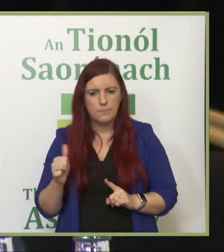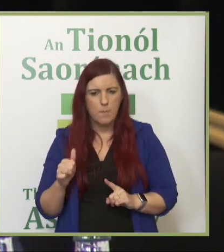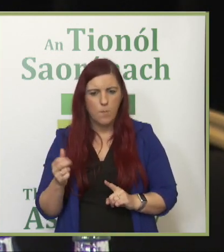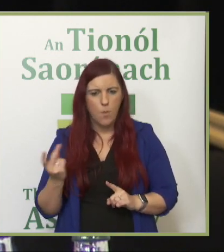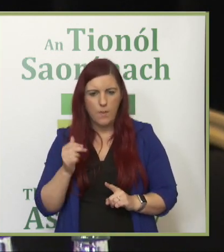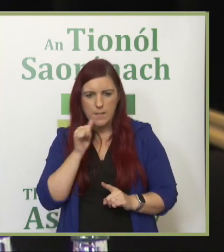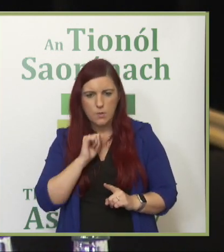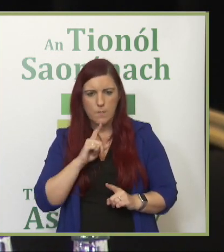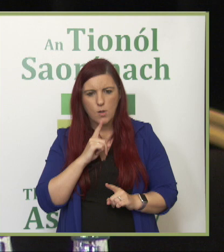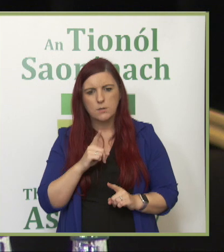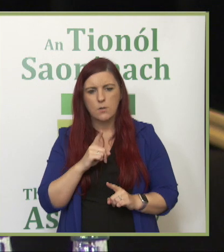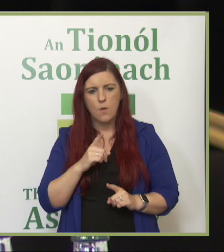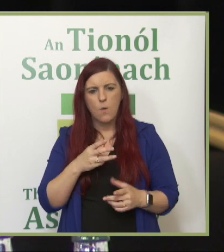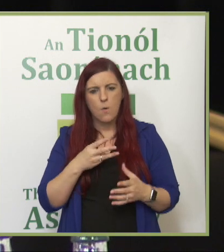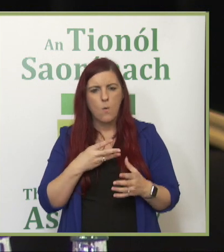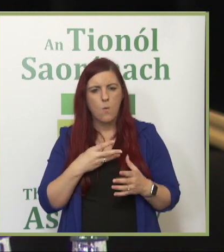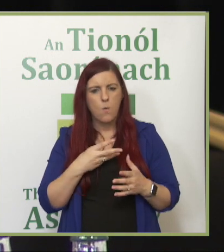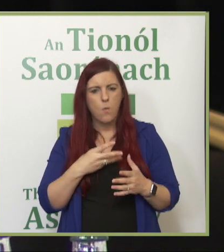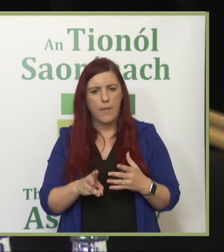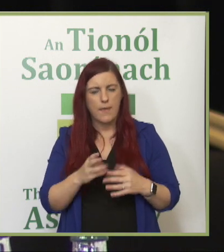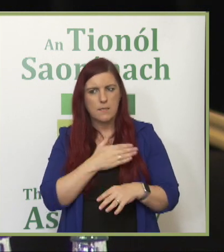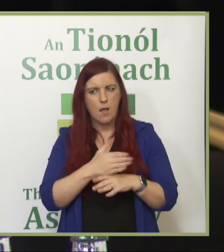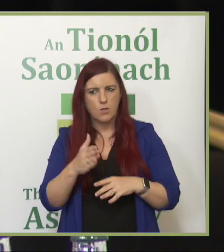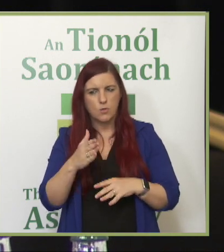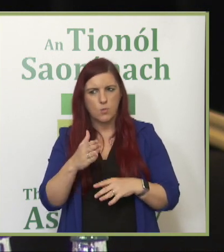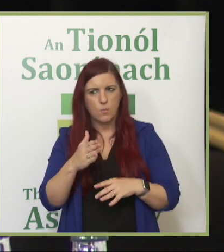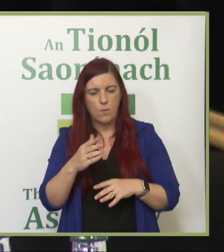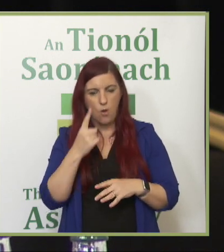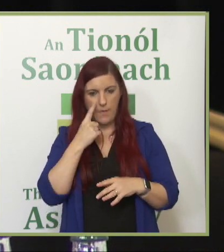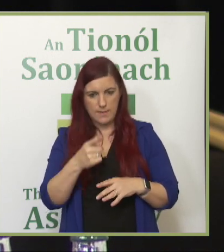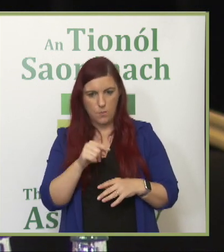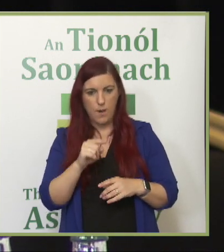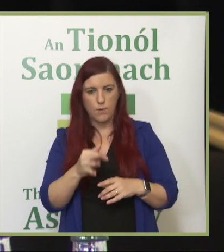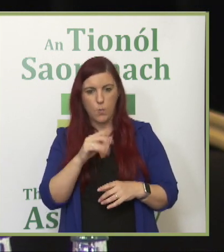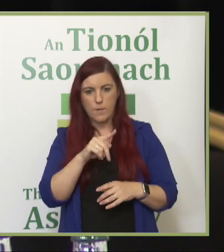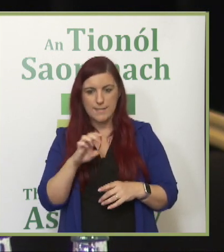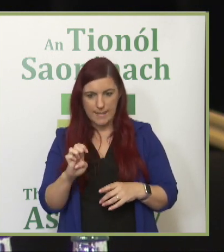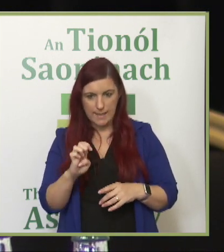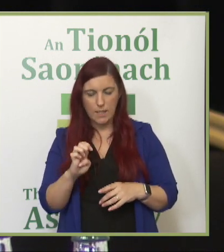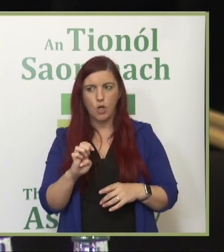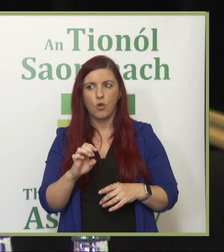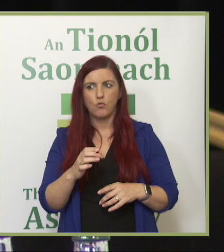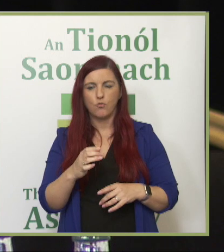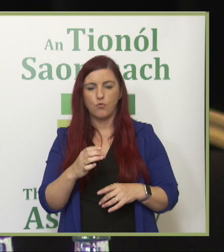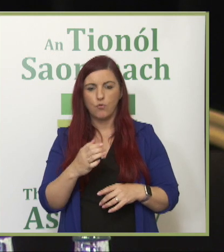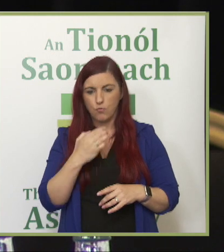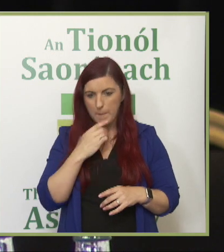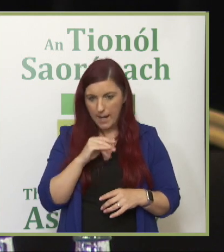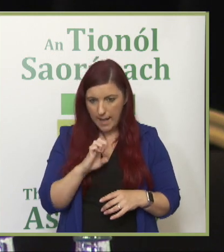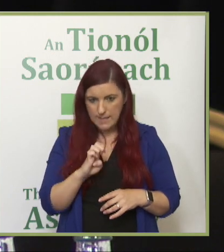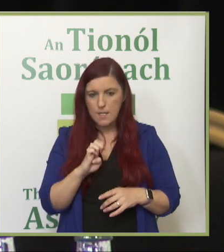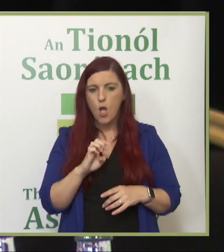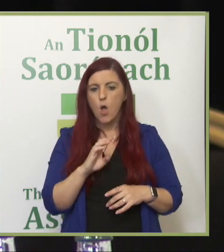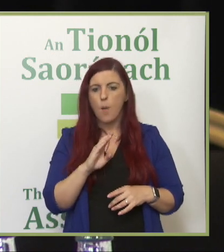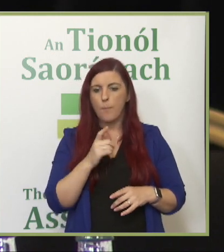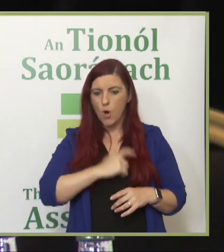what the Sheehan Group found, when they looked into this, if you decriminalise person in possession, then if you form the